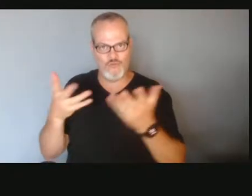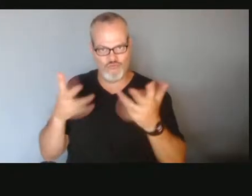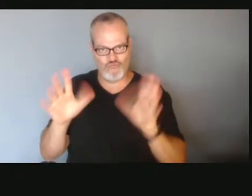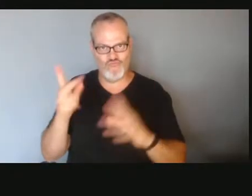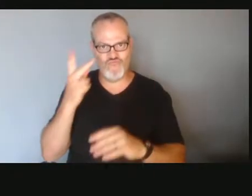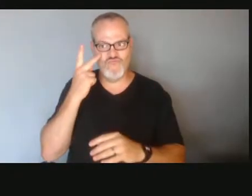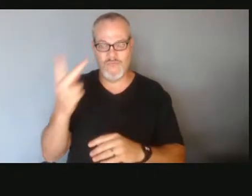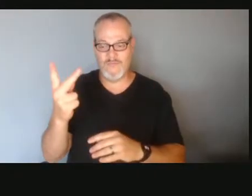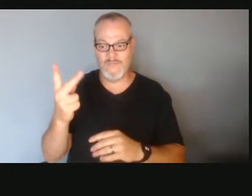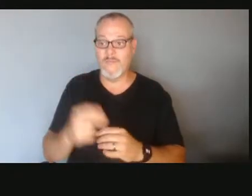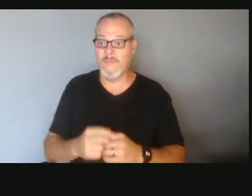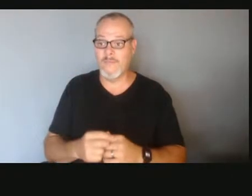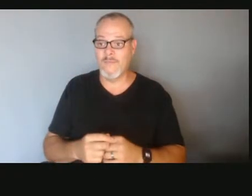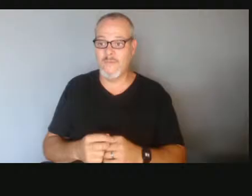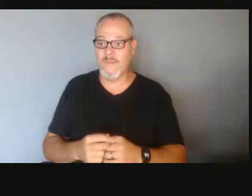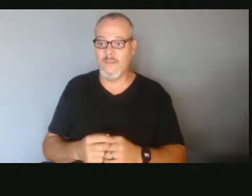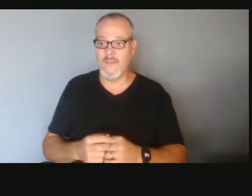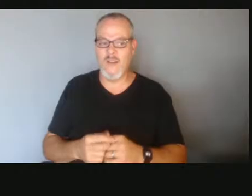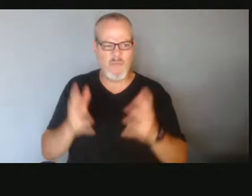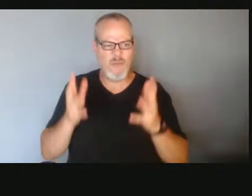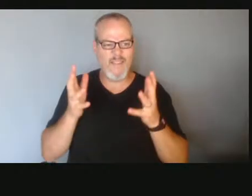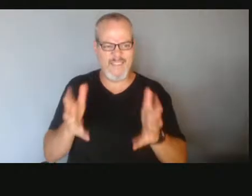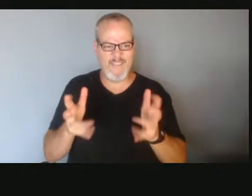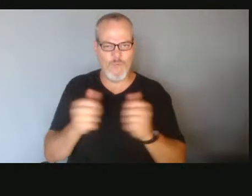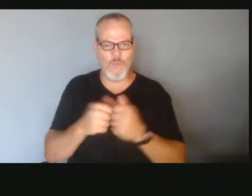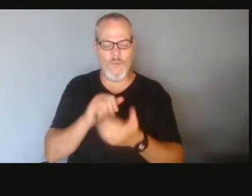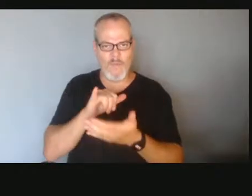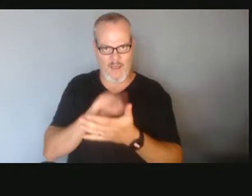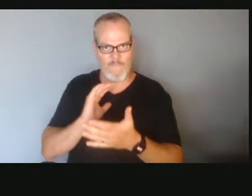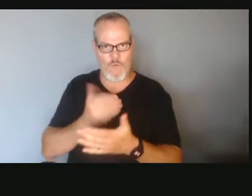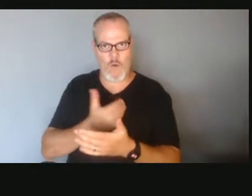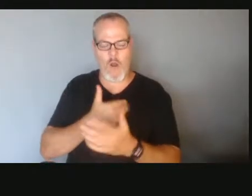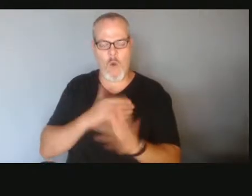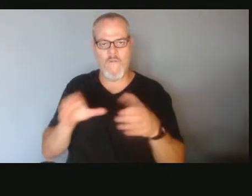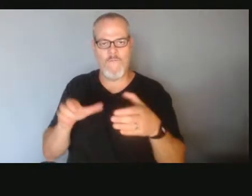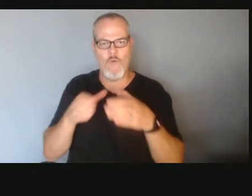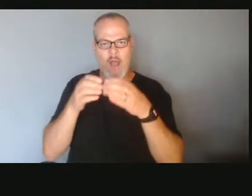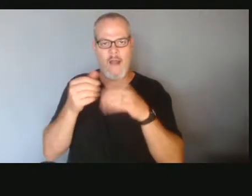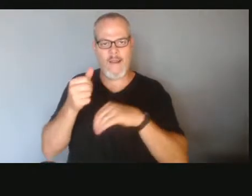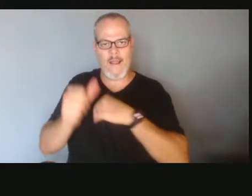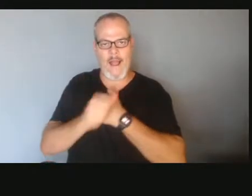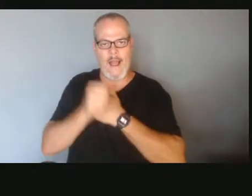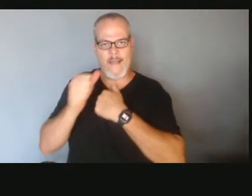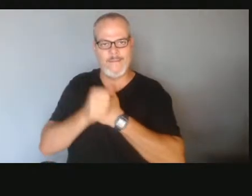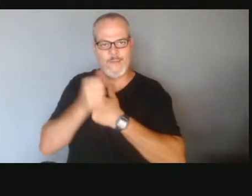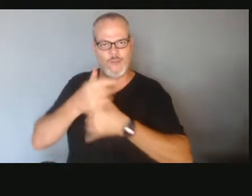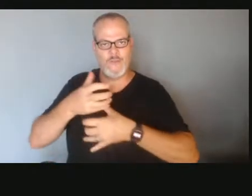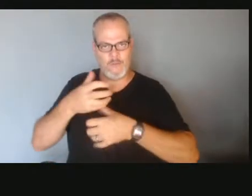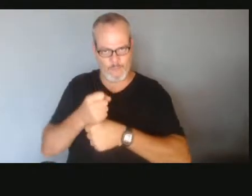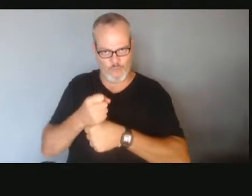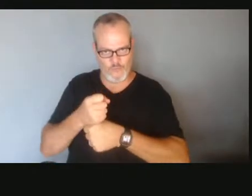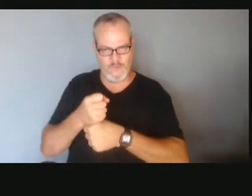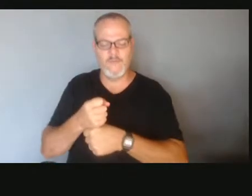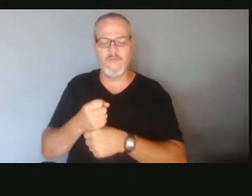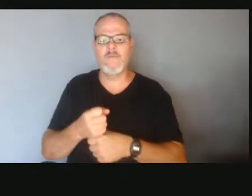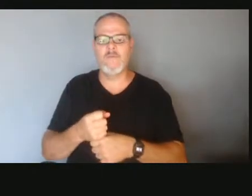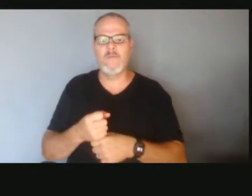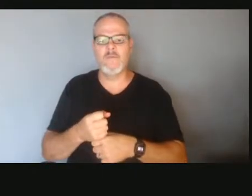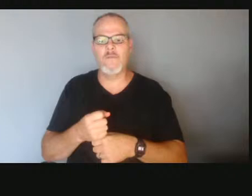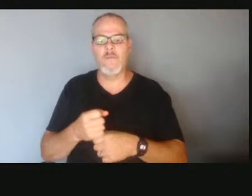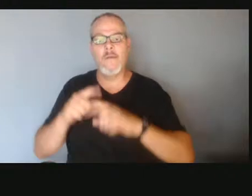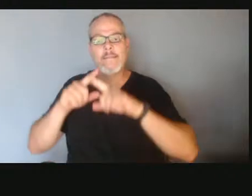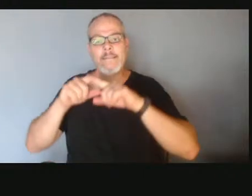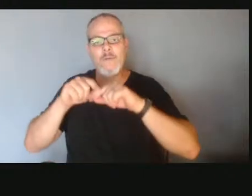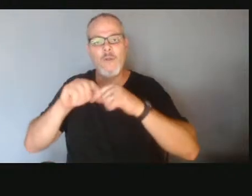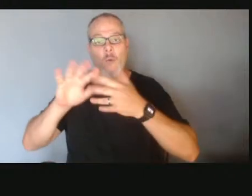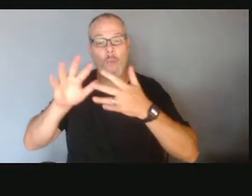So we'll leave it at that today for our volcanic hazard summary. Still the gases and the tephra fallout, dependent on the wind direction